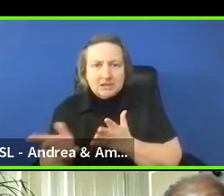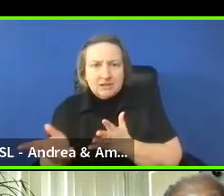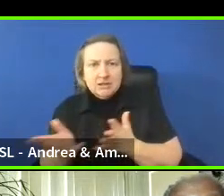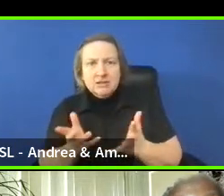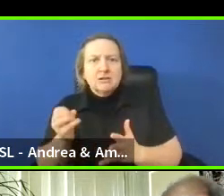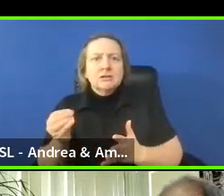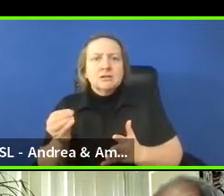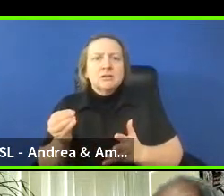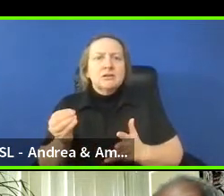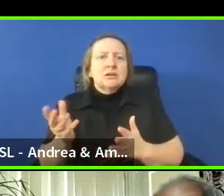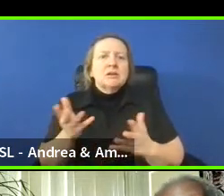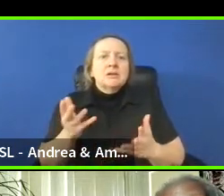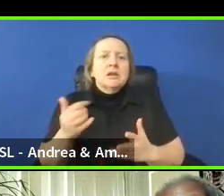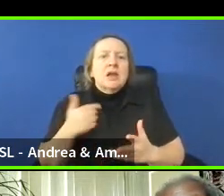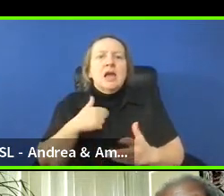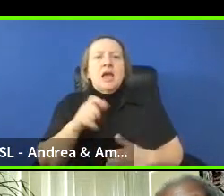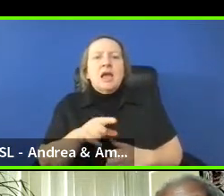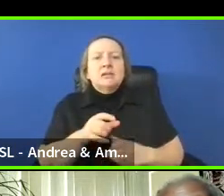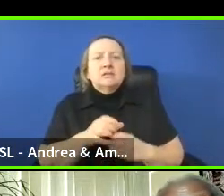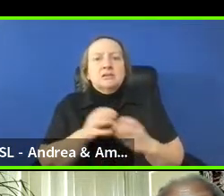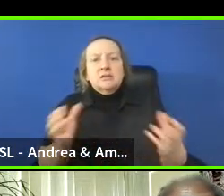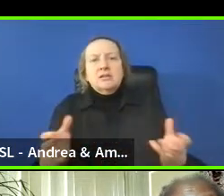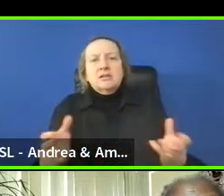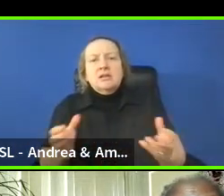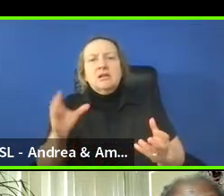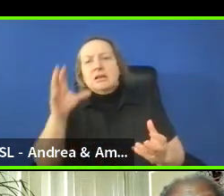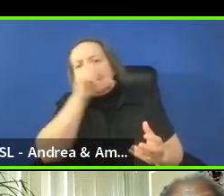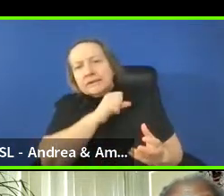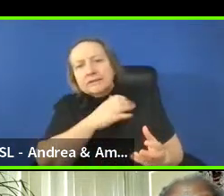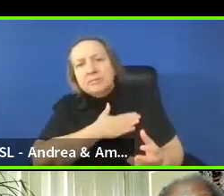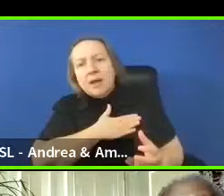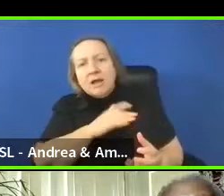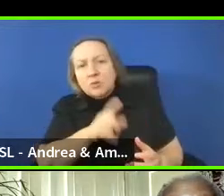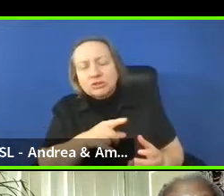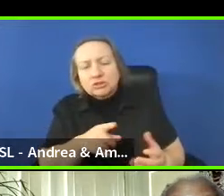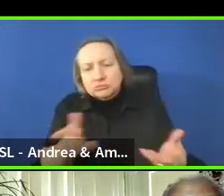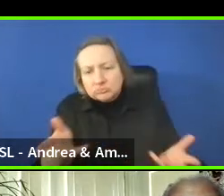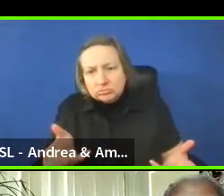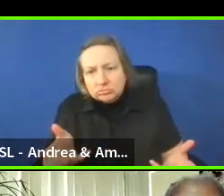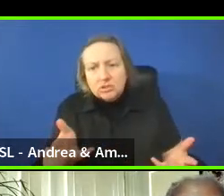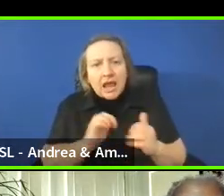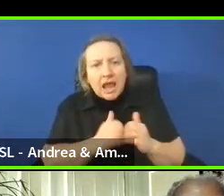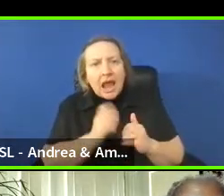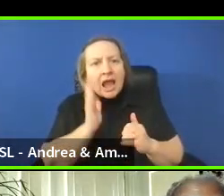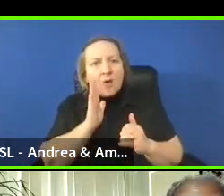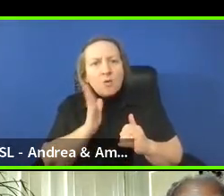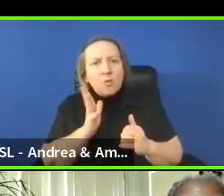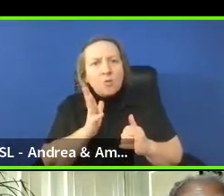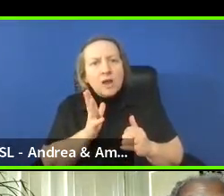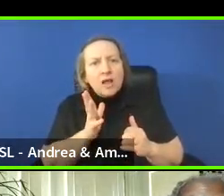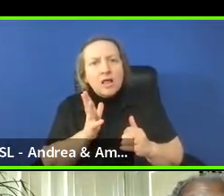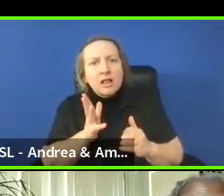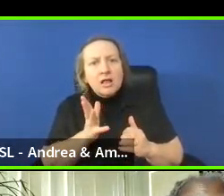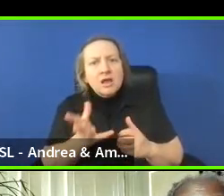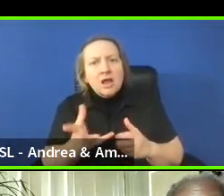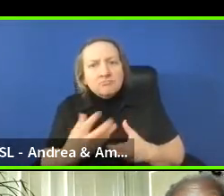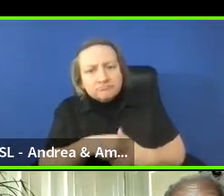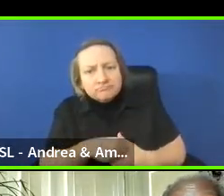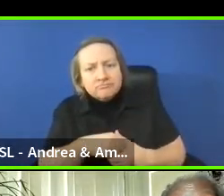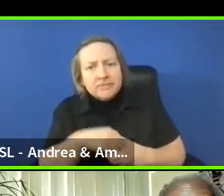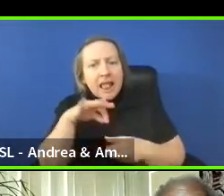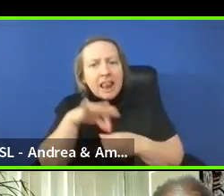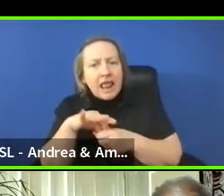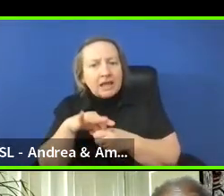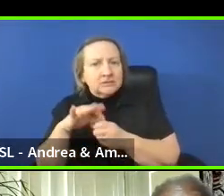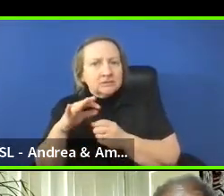So I ask this question a lot, and I guess my question still becomes, how are you going to engage the elected leaders who will have to lead